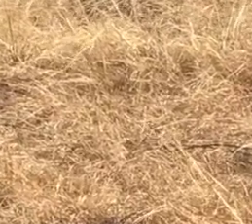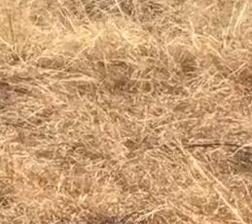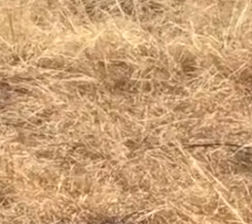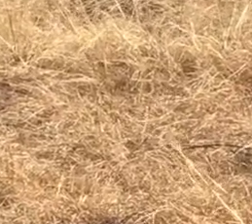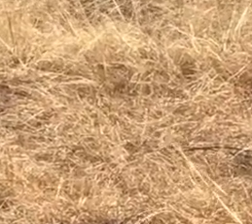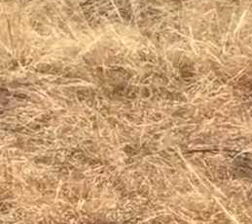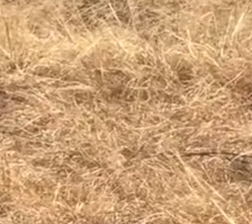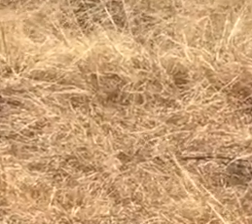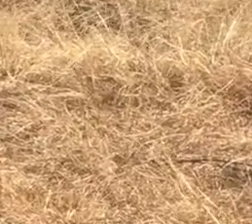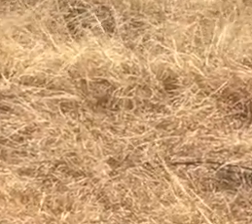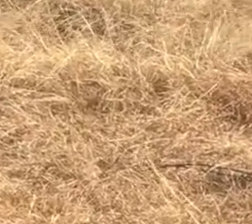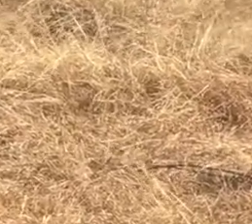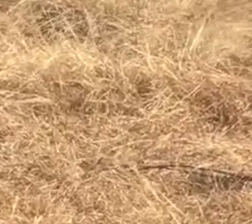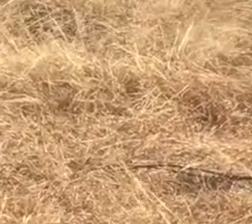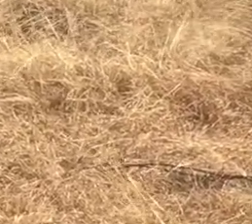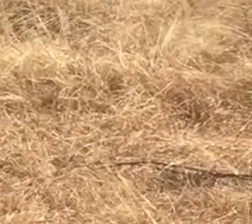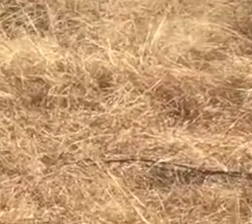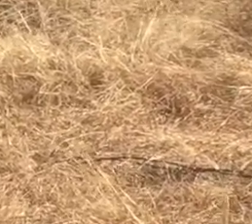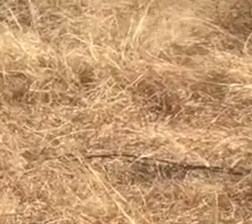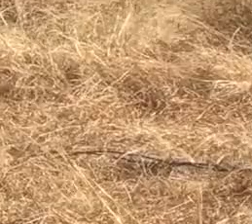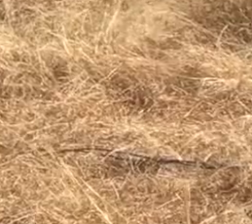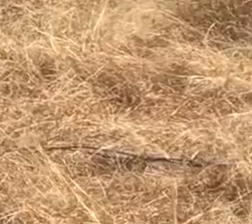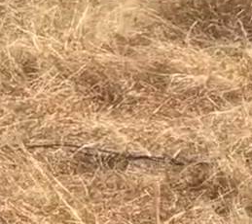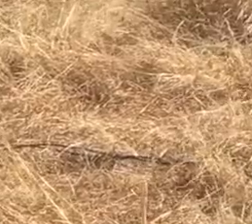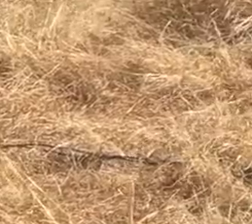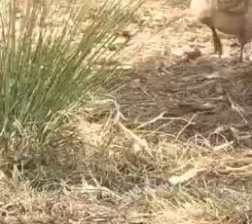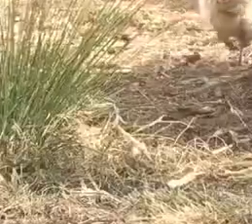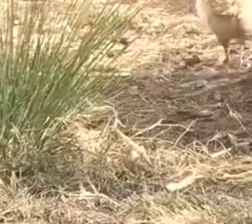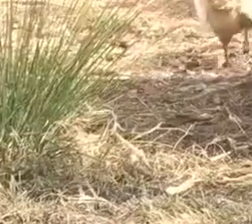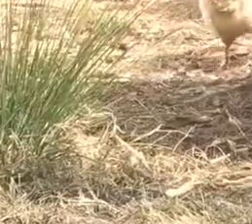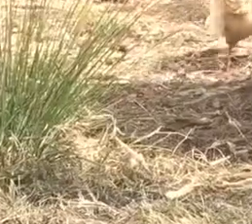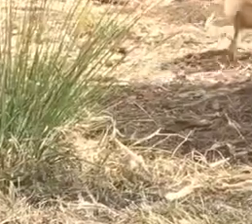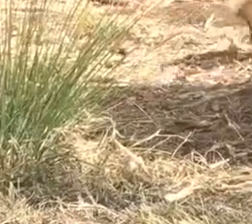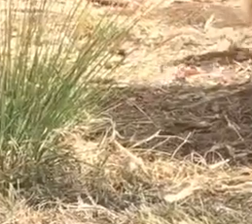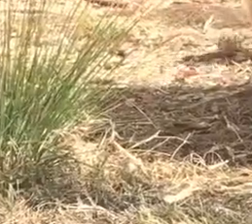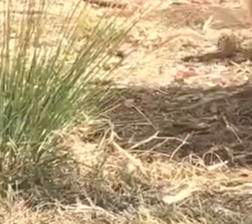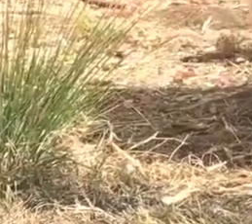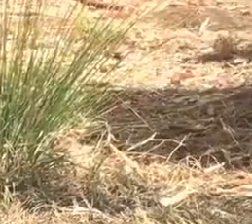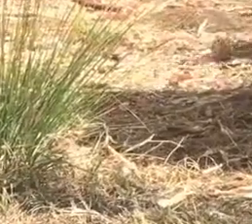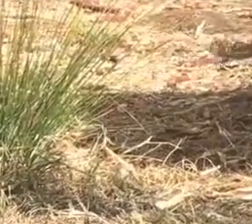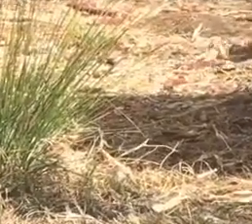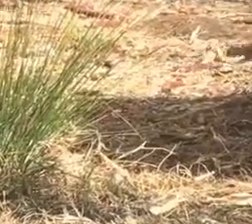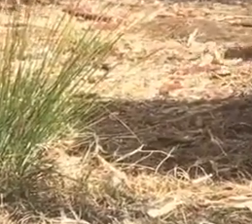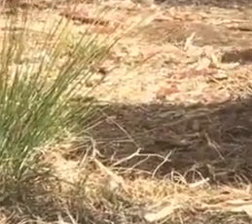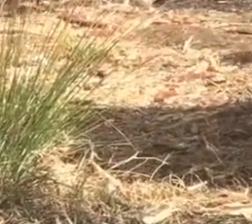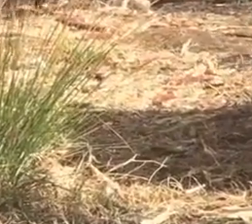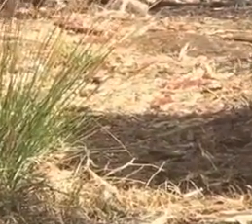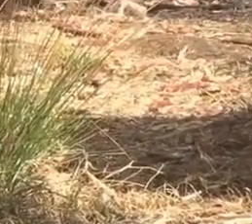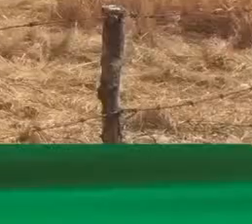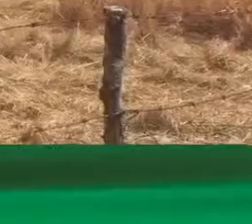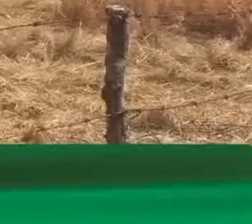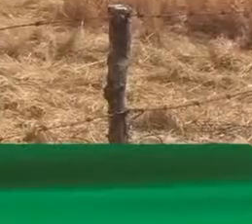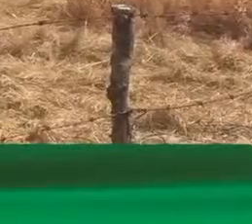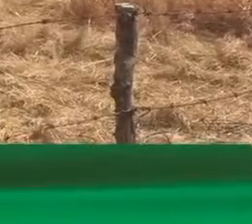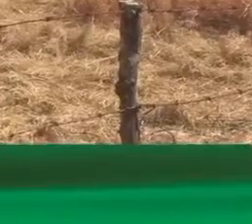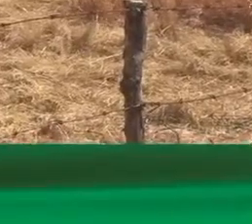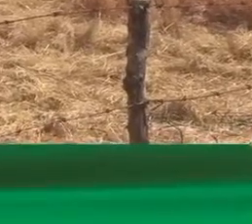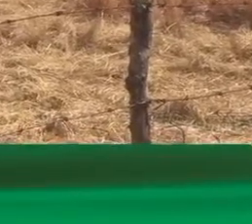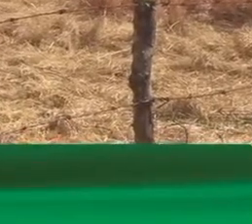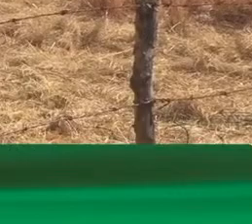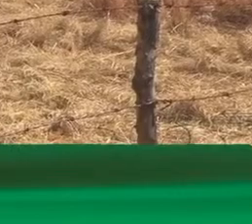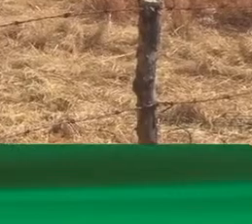Sadibana ne-local farmers around. So siye sakwazi uba neenkomo ezipha ko-60 na.